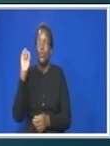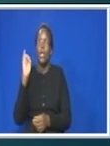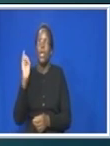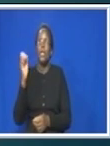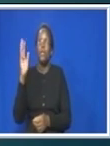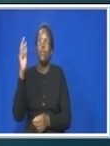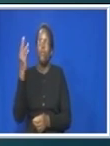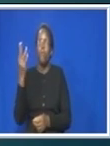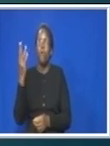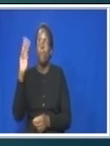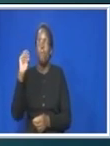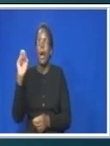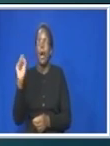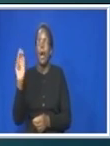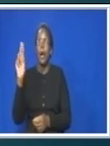marks.